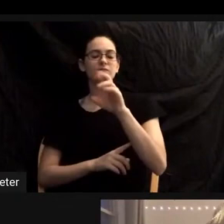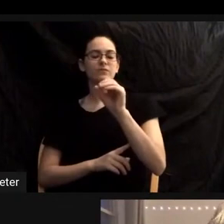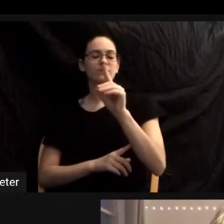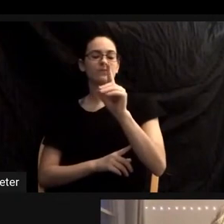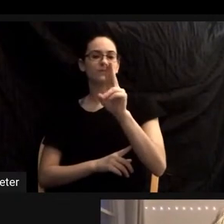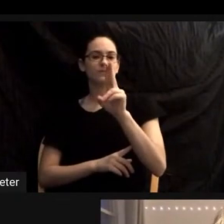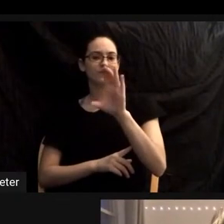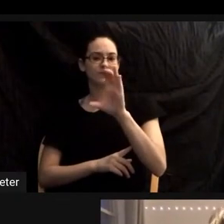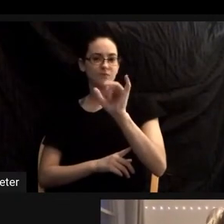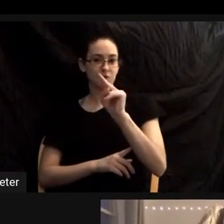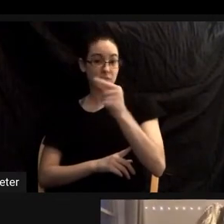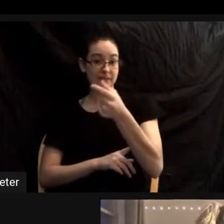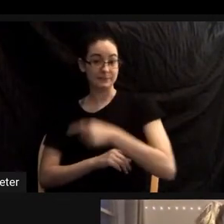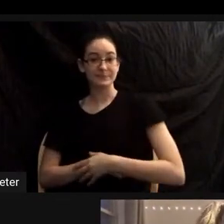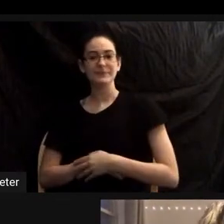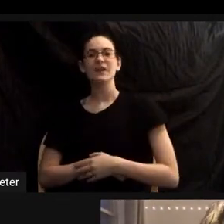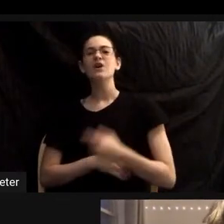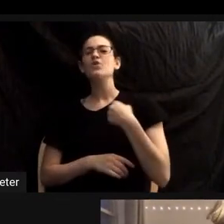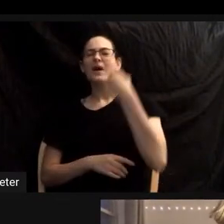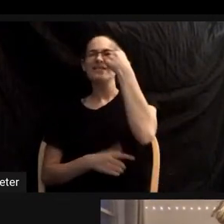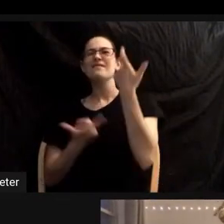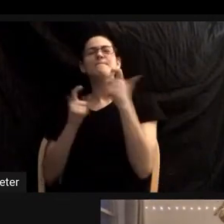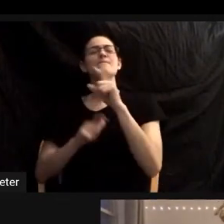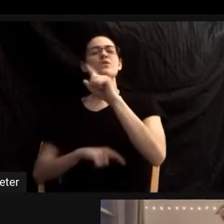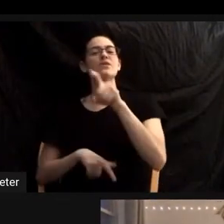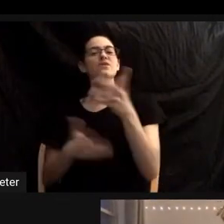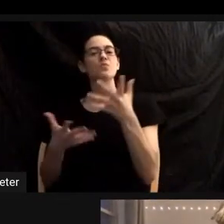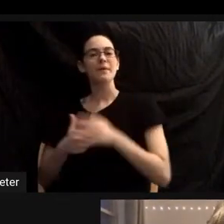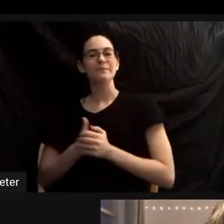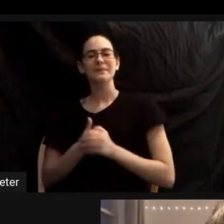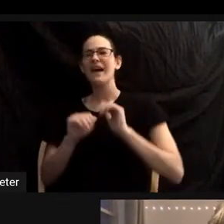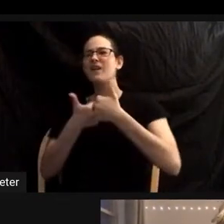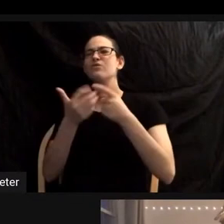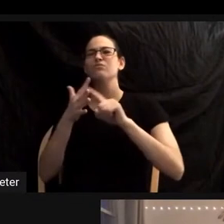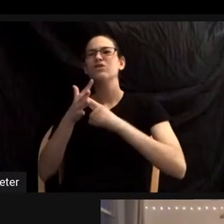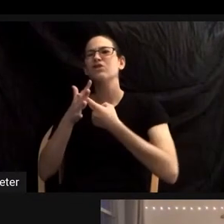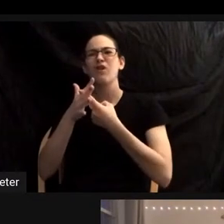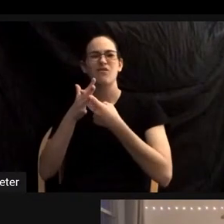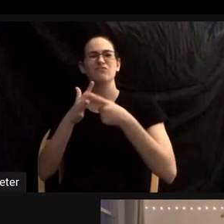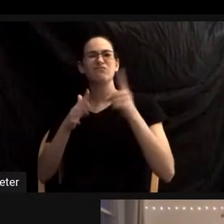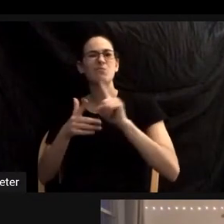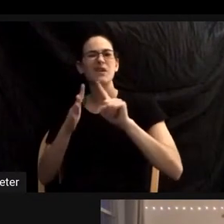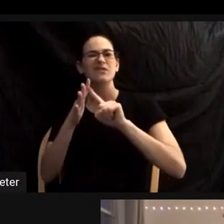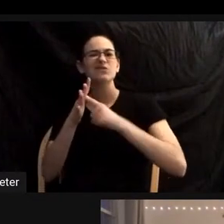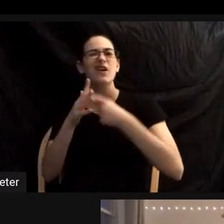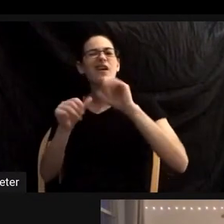So I guess maybe one of the biggest questions is, how on earth did we get started in all this? Where did this all begin for us?